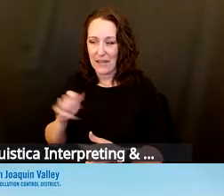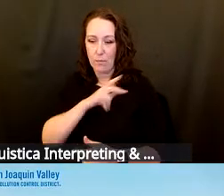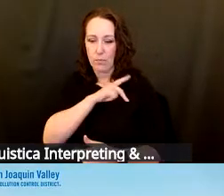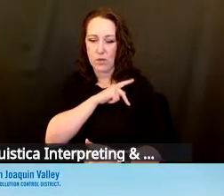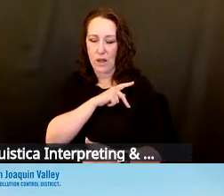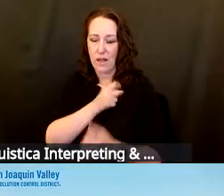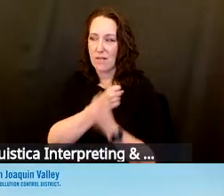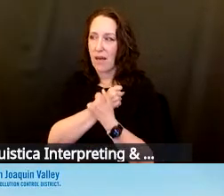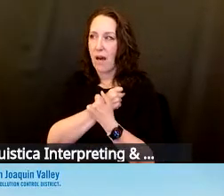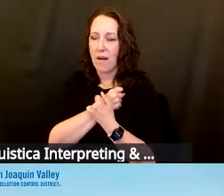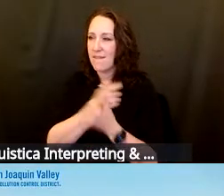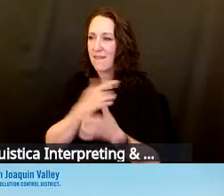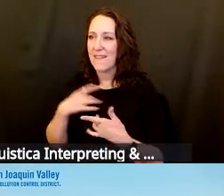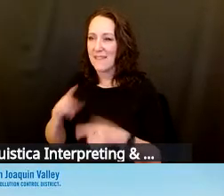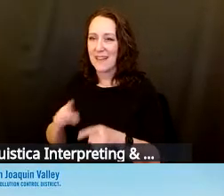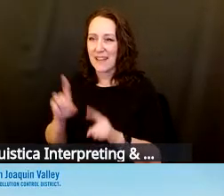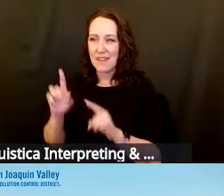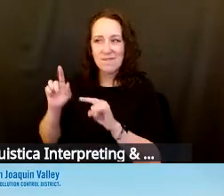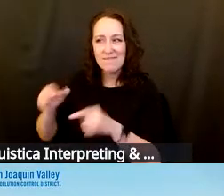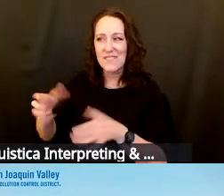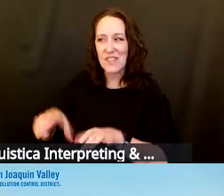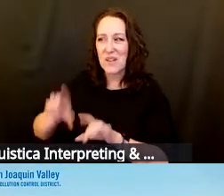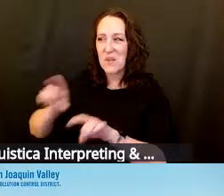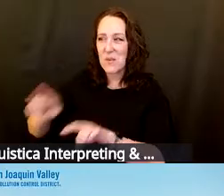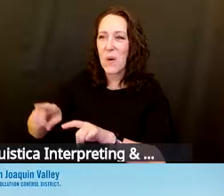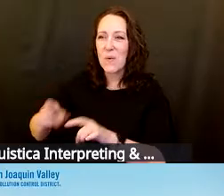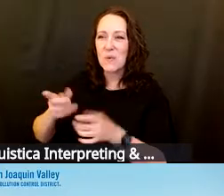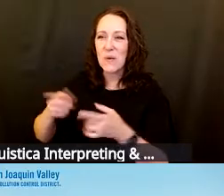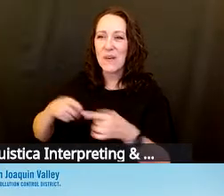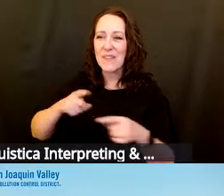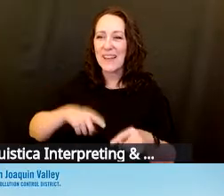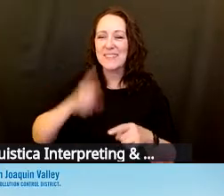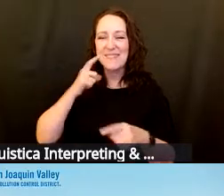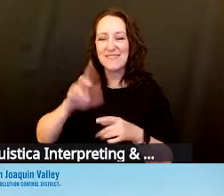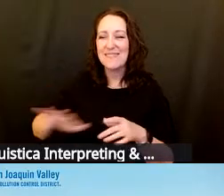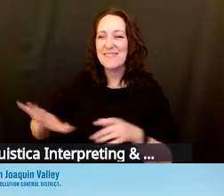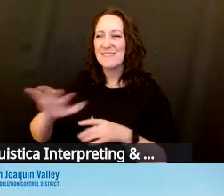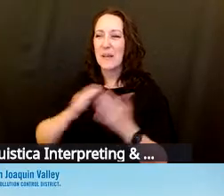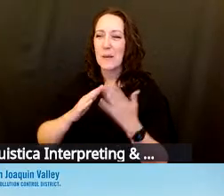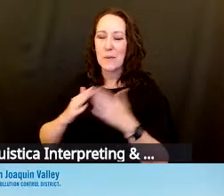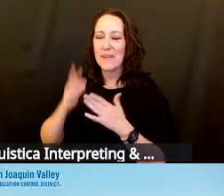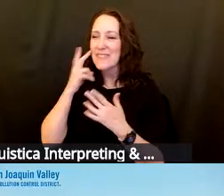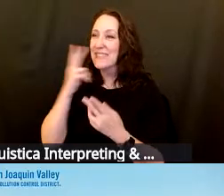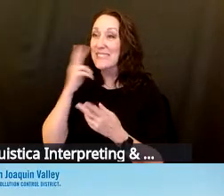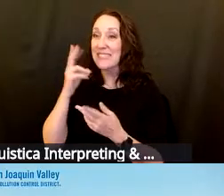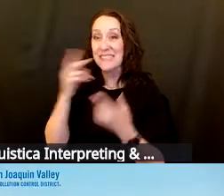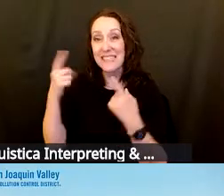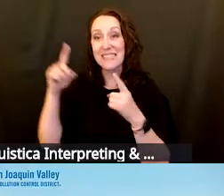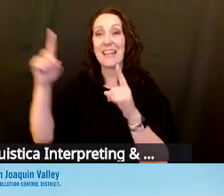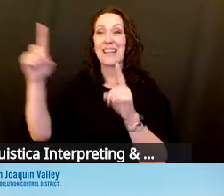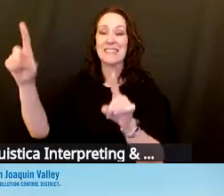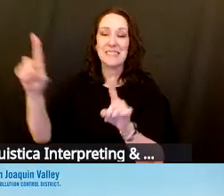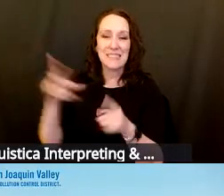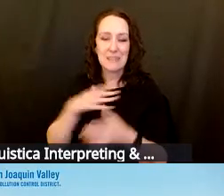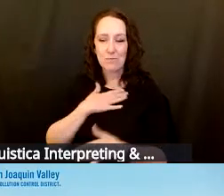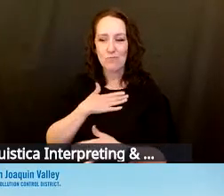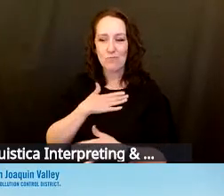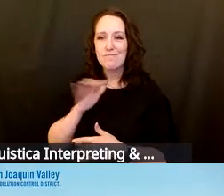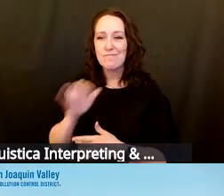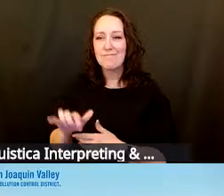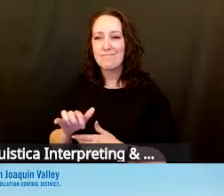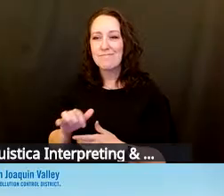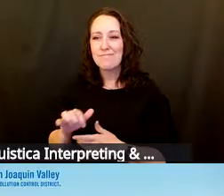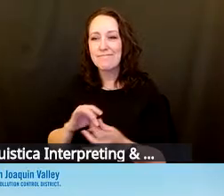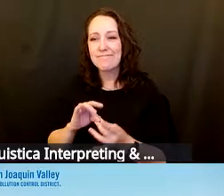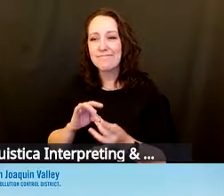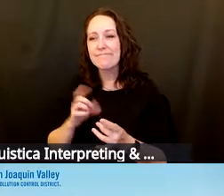these events. I've had a chance to go out to these events across the community and I've seen the success of them. So definitely I appreciate that sentiment. I will say